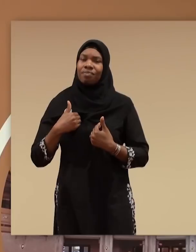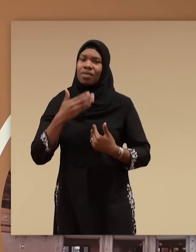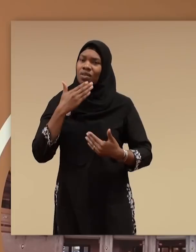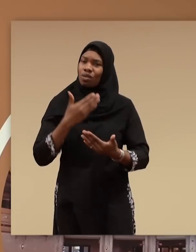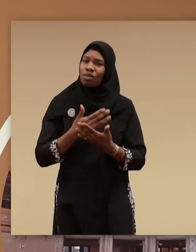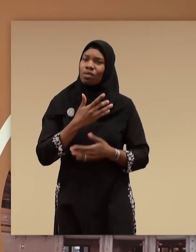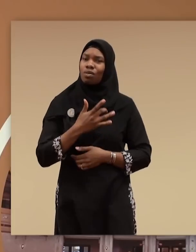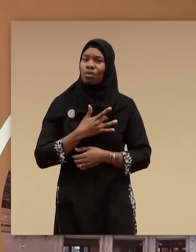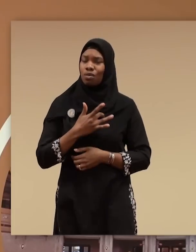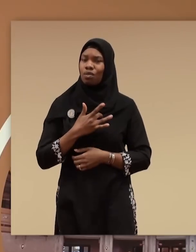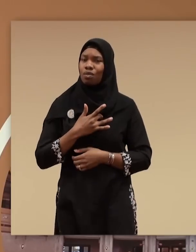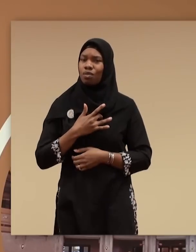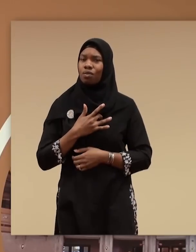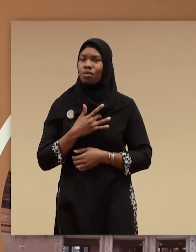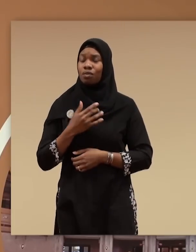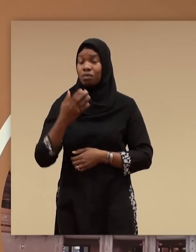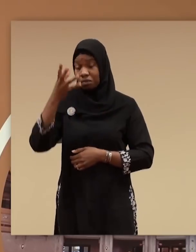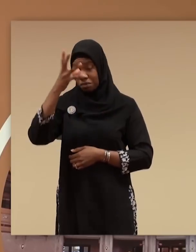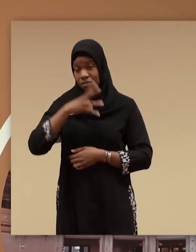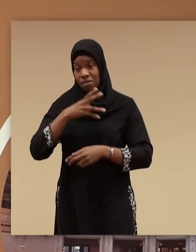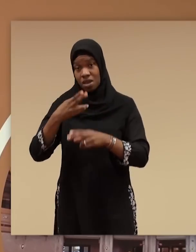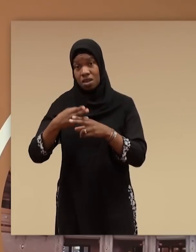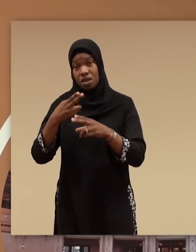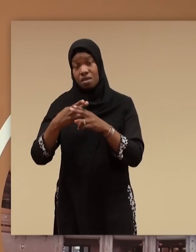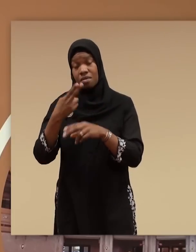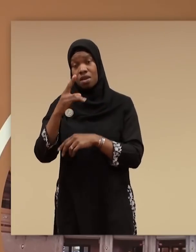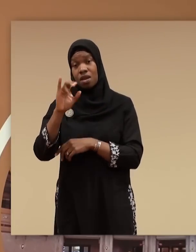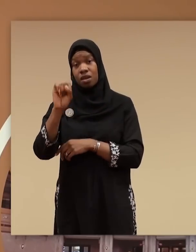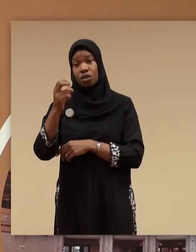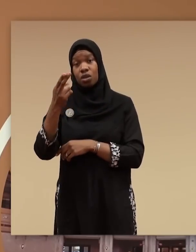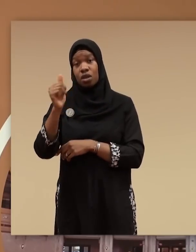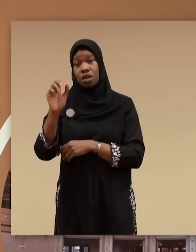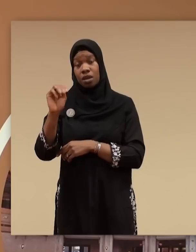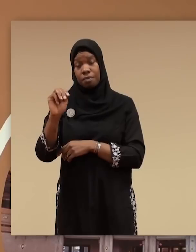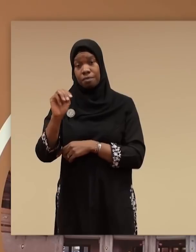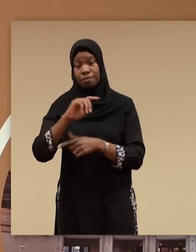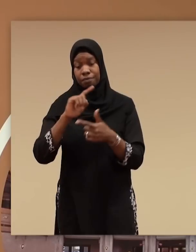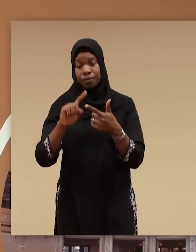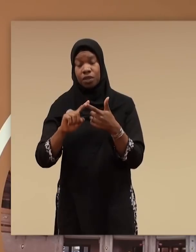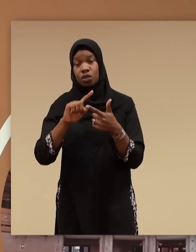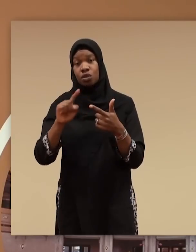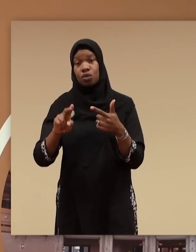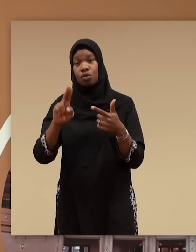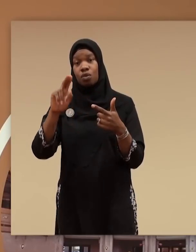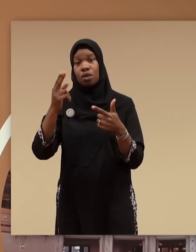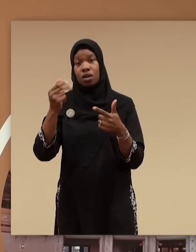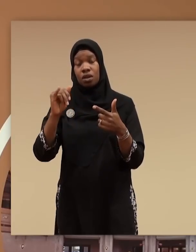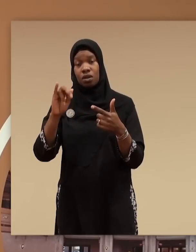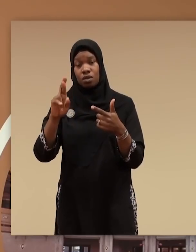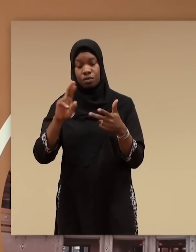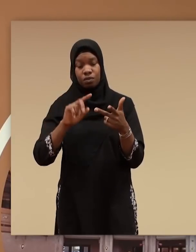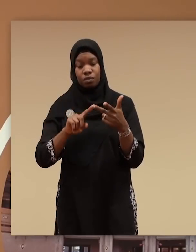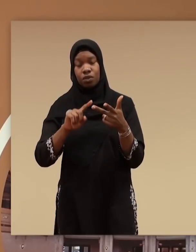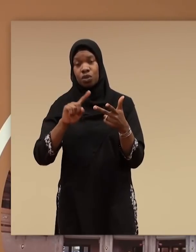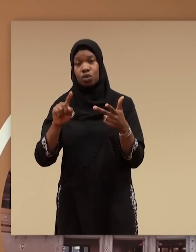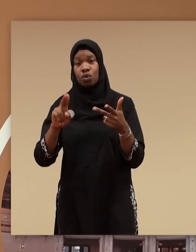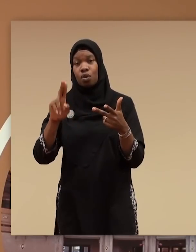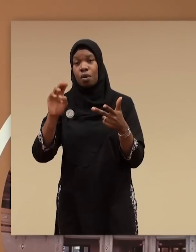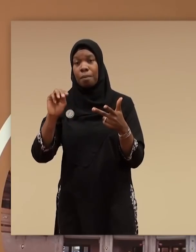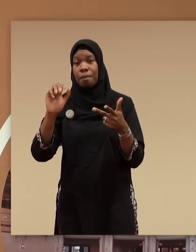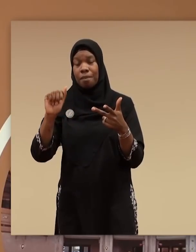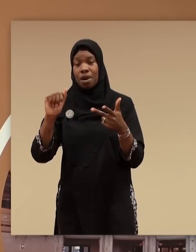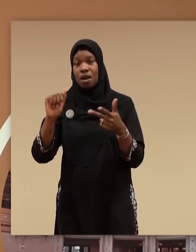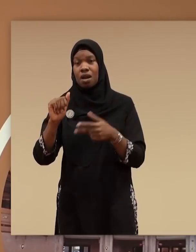ibn Hisham and al-Mut'im ibn Adi and Zuhair ibn Umayyah and Zum'a ibn